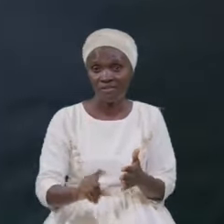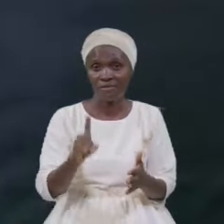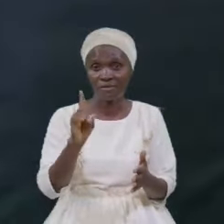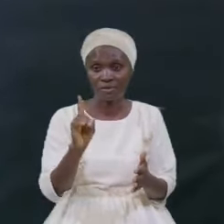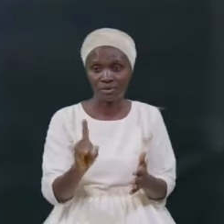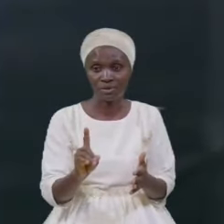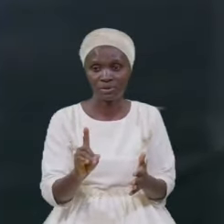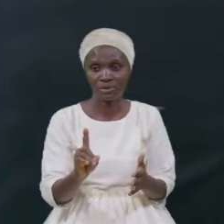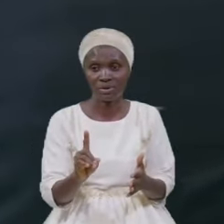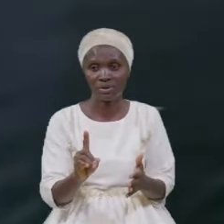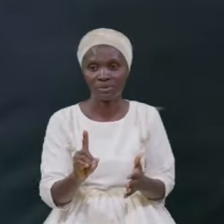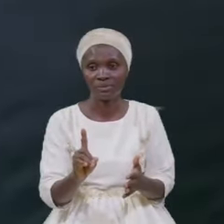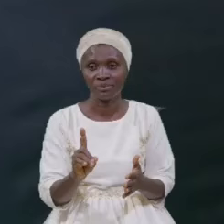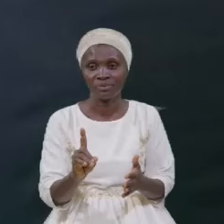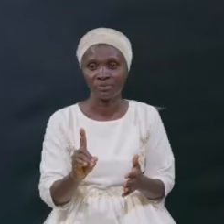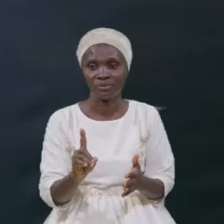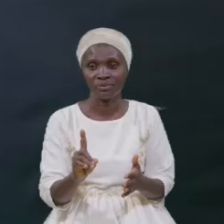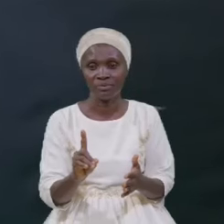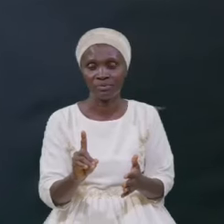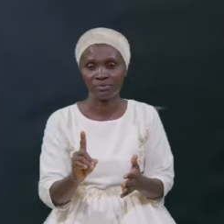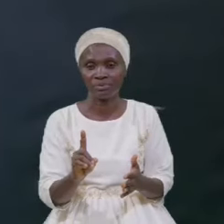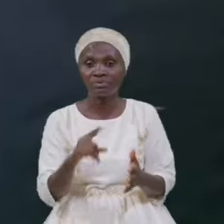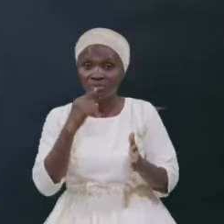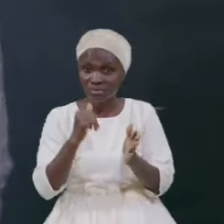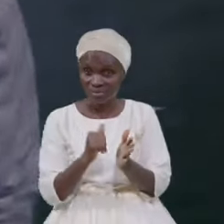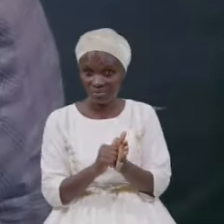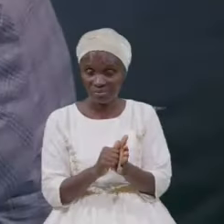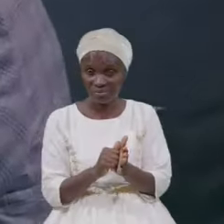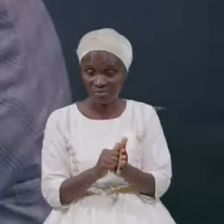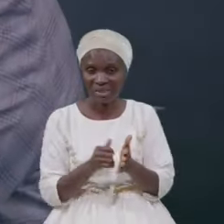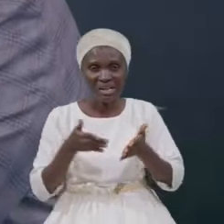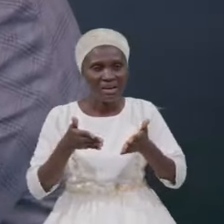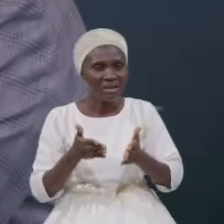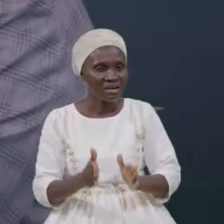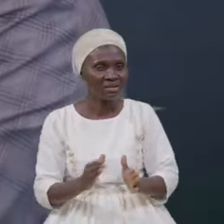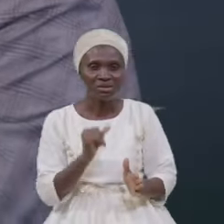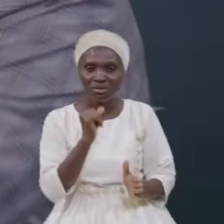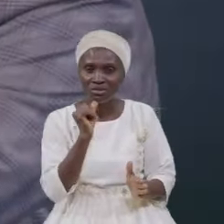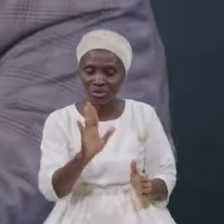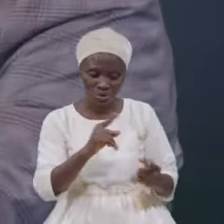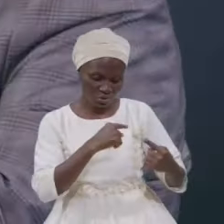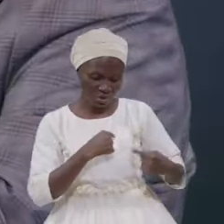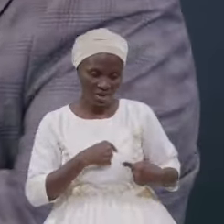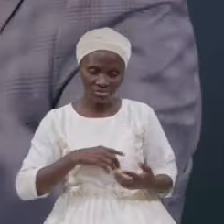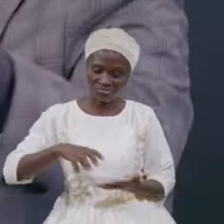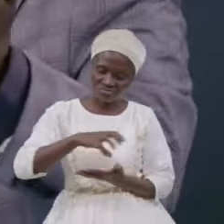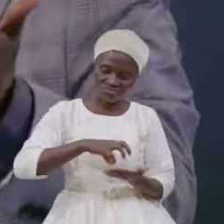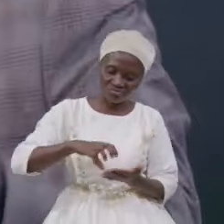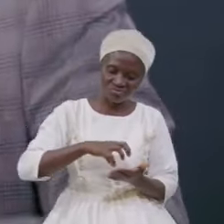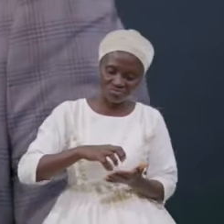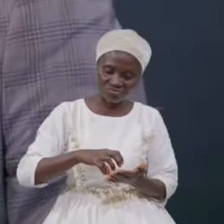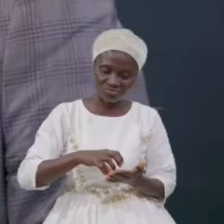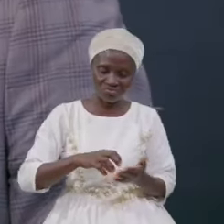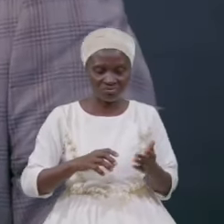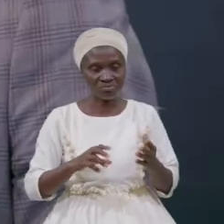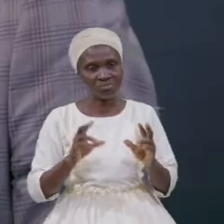says, let not your heart be troubled. If you have repented and you have been reconciled with God, let not